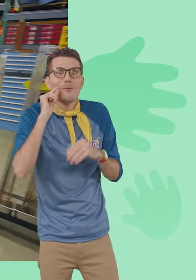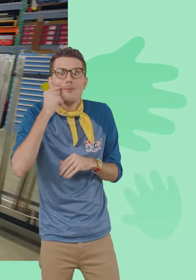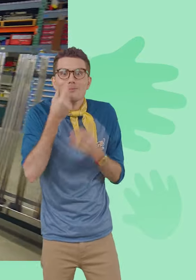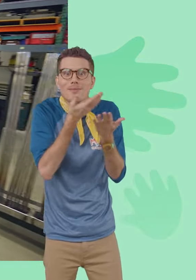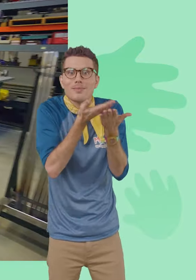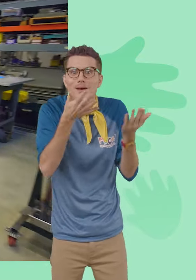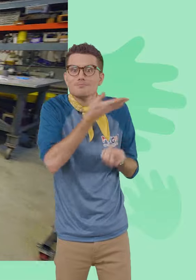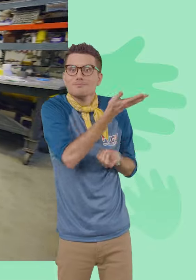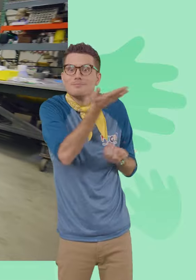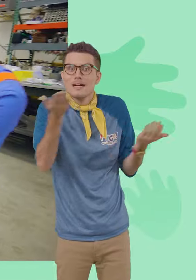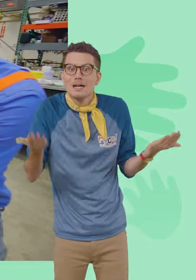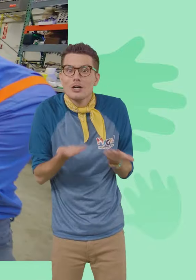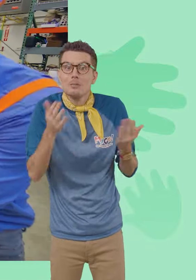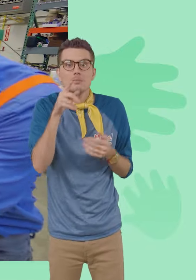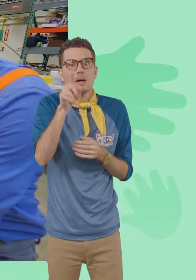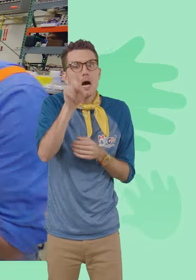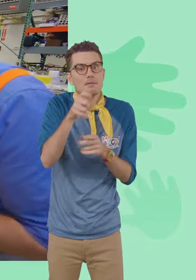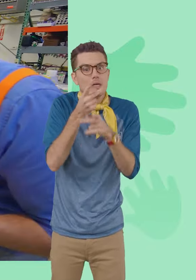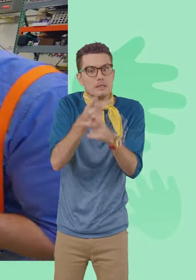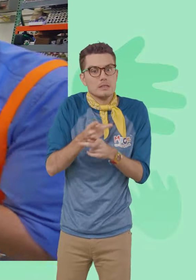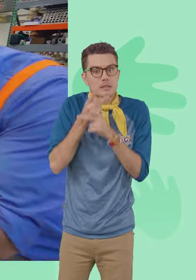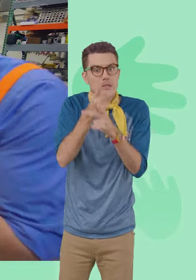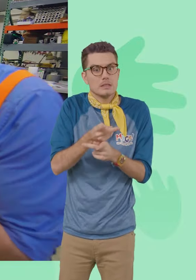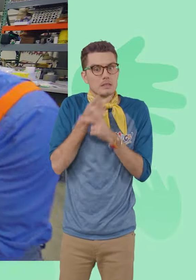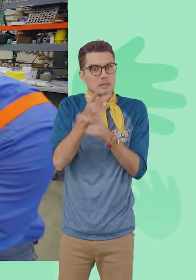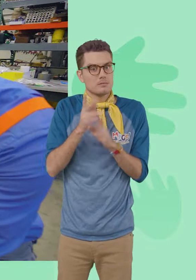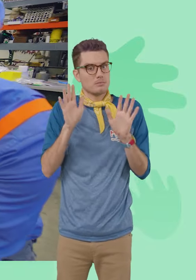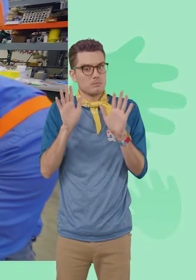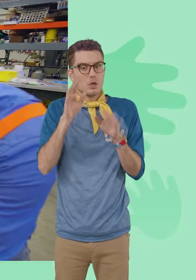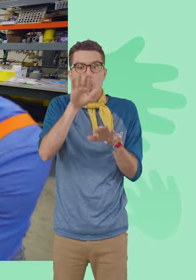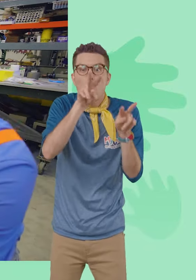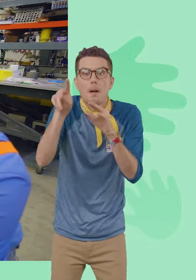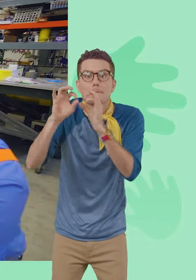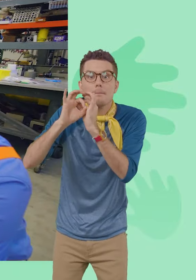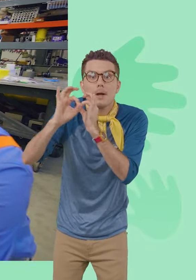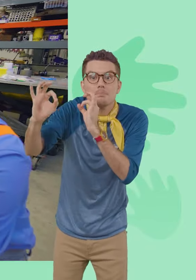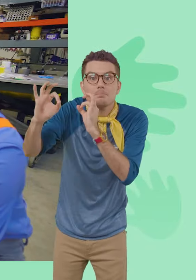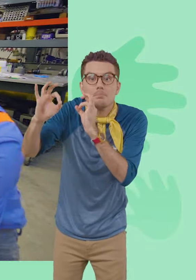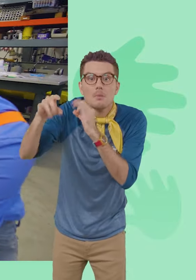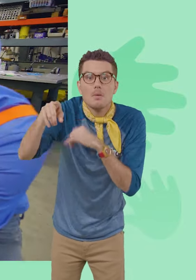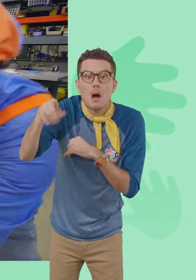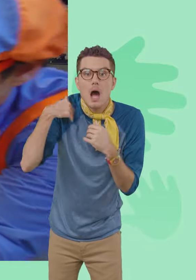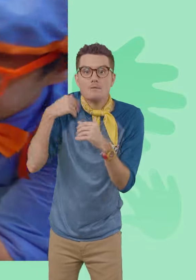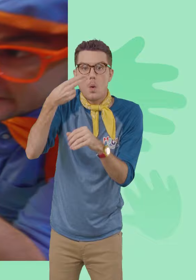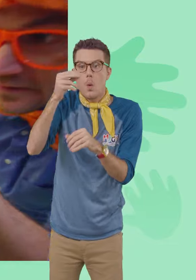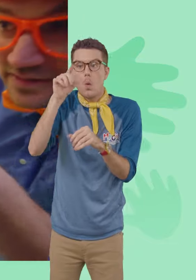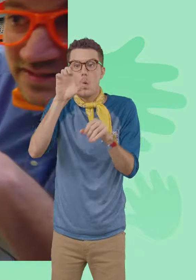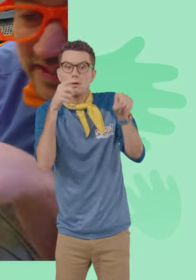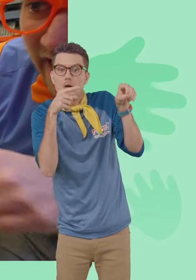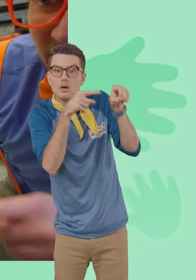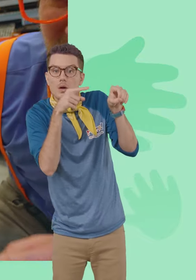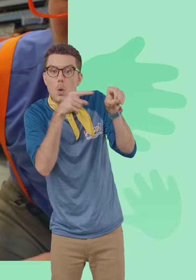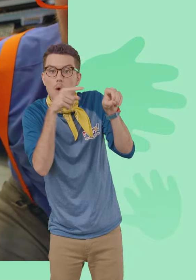careful. Hey, look, yeah, look at these pipes. Some of the pipes have holes in them.